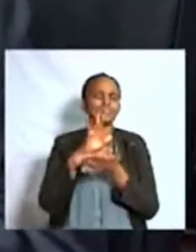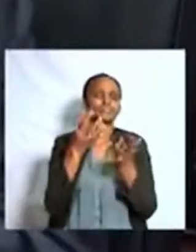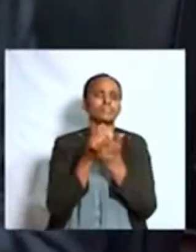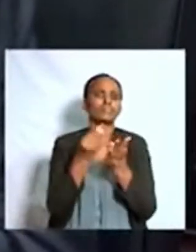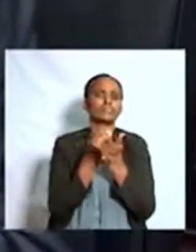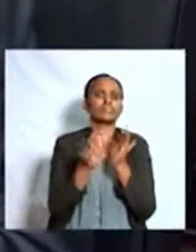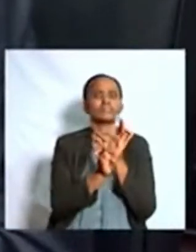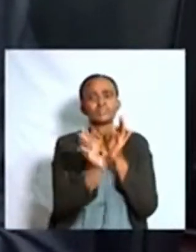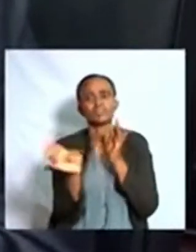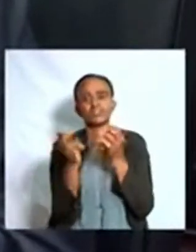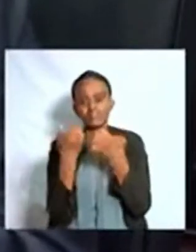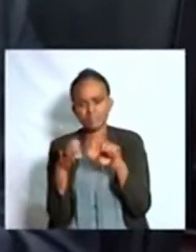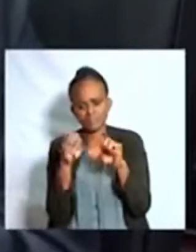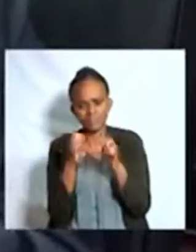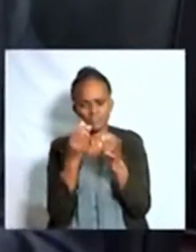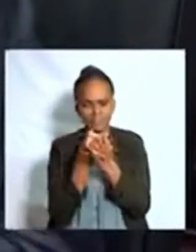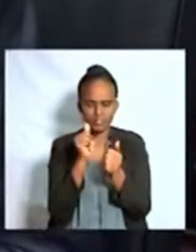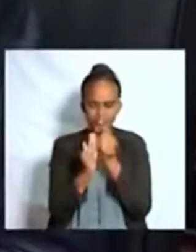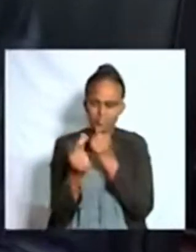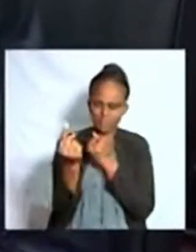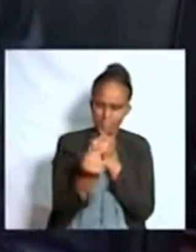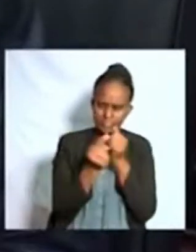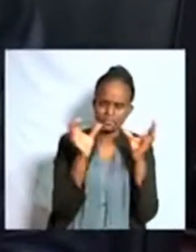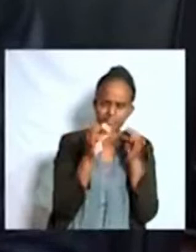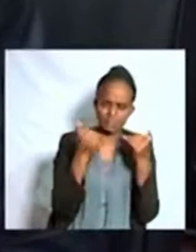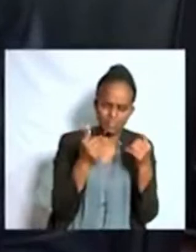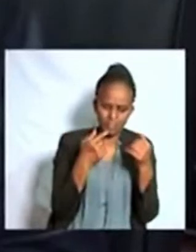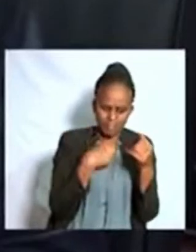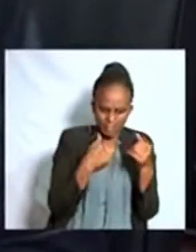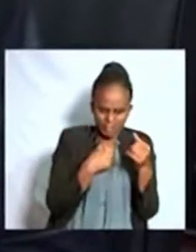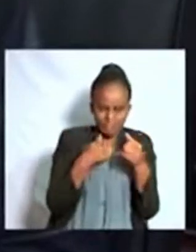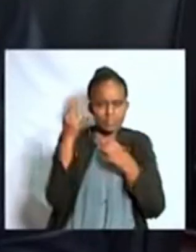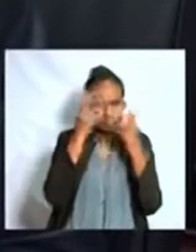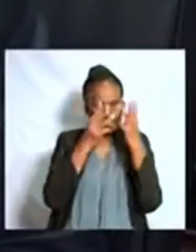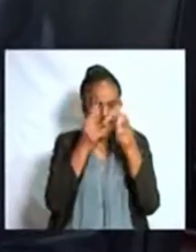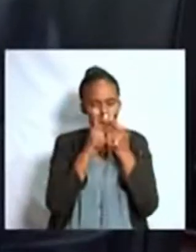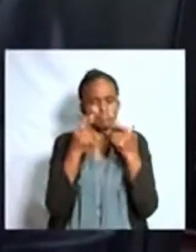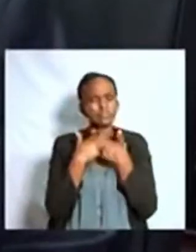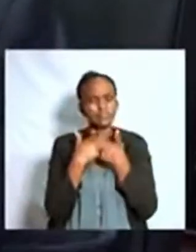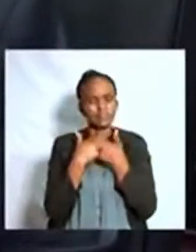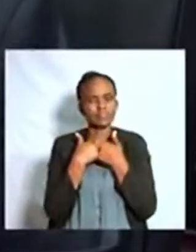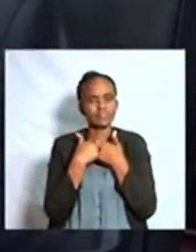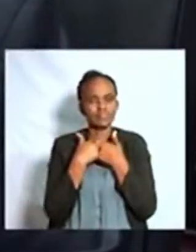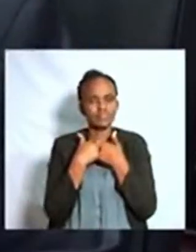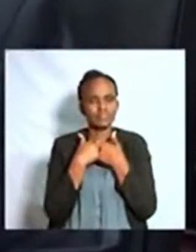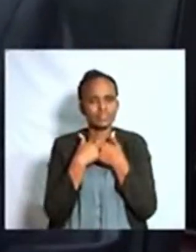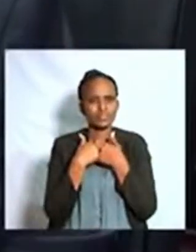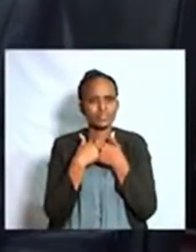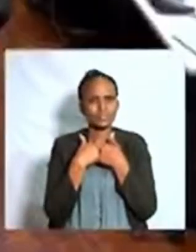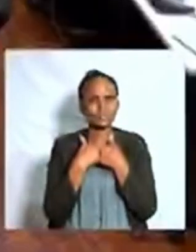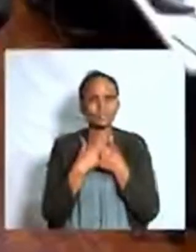being, even these monies that are coming to the councils, I'm beginning to worry my councils, my chair.